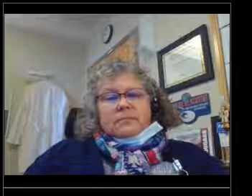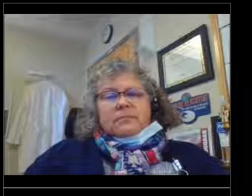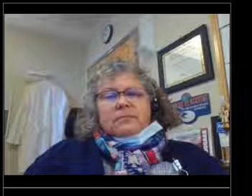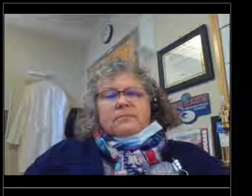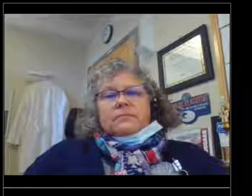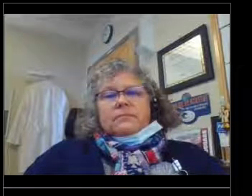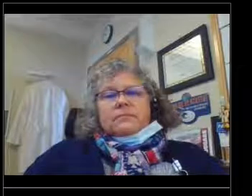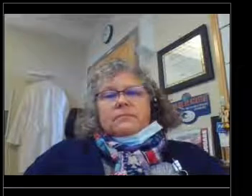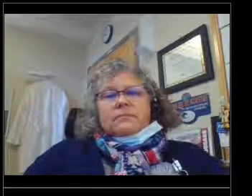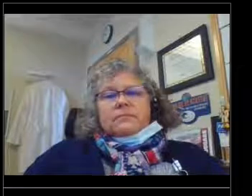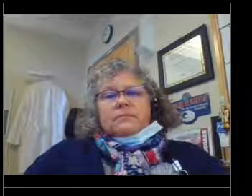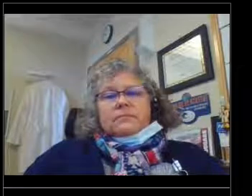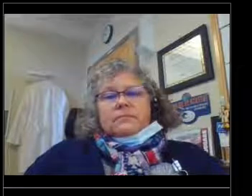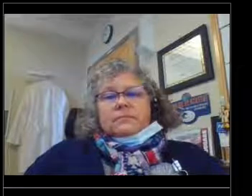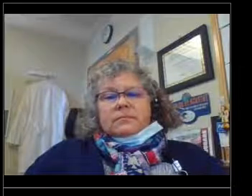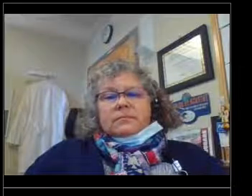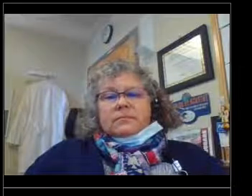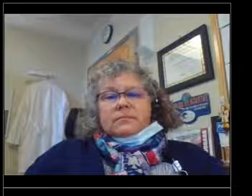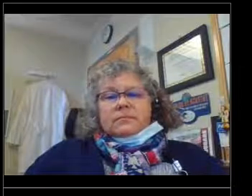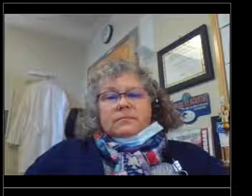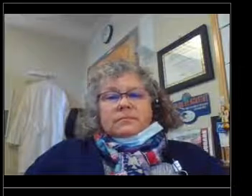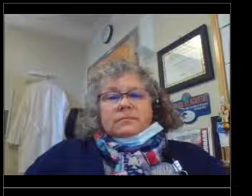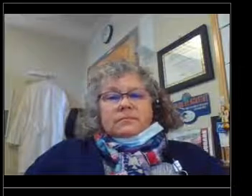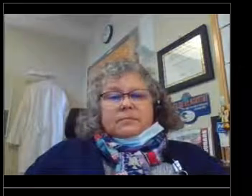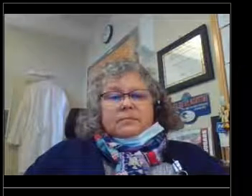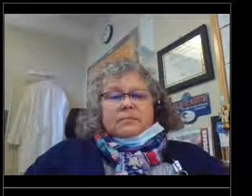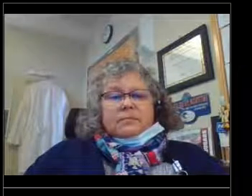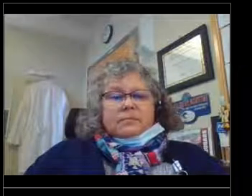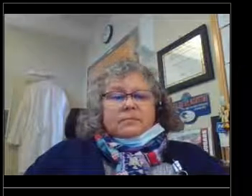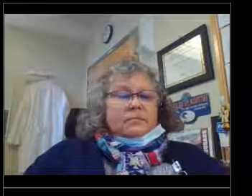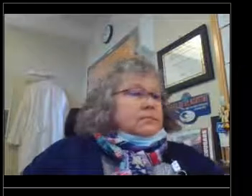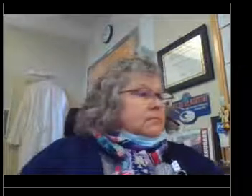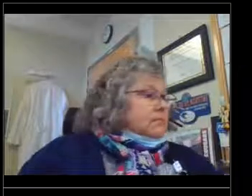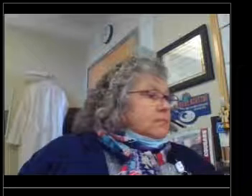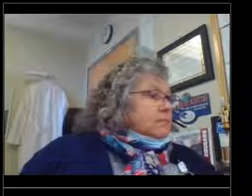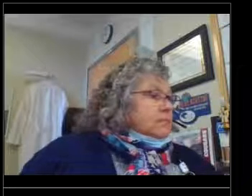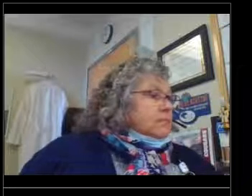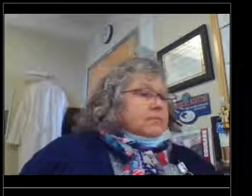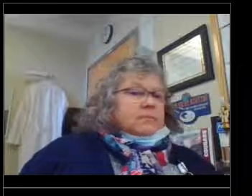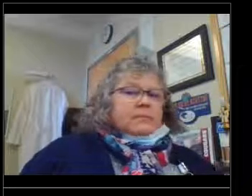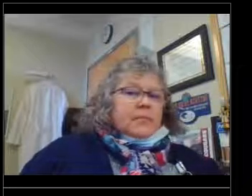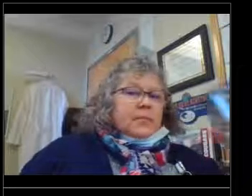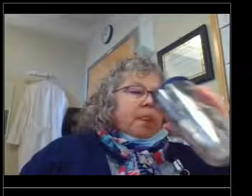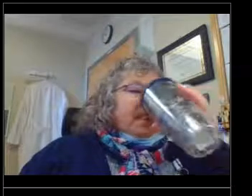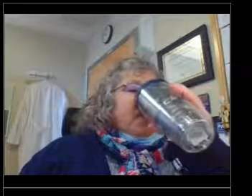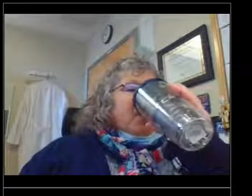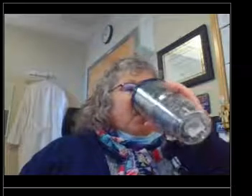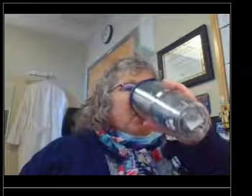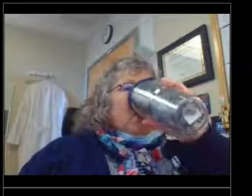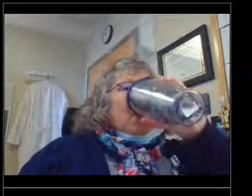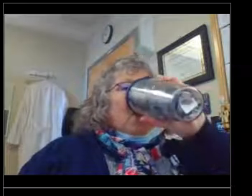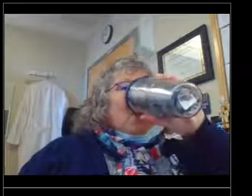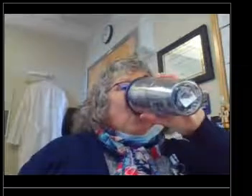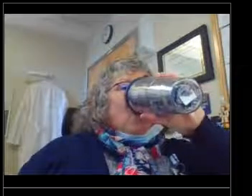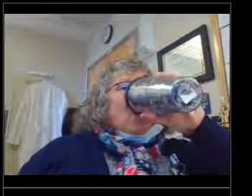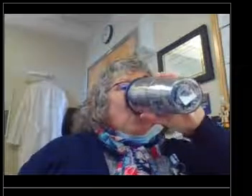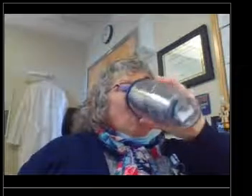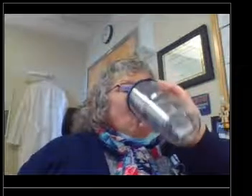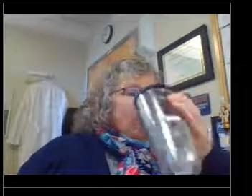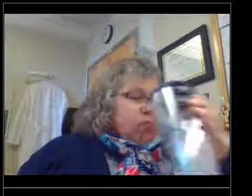trust between the two providers. So if it's a brand new PA, which I've had the pleasure to work with myself,